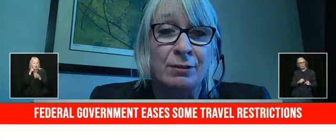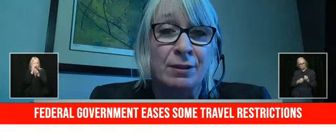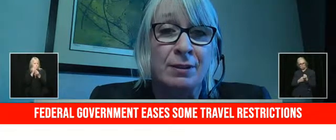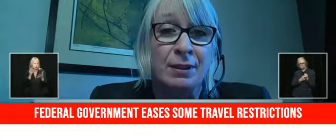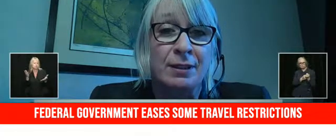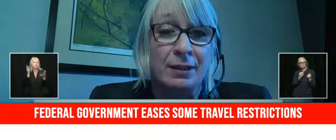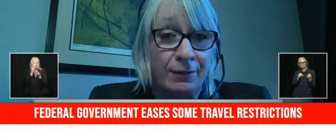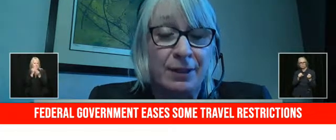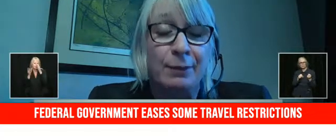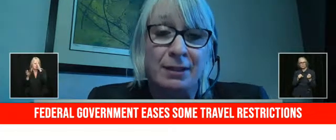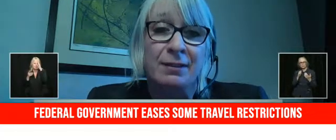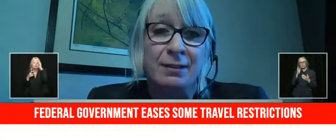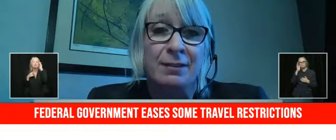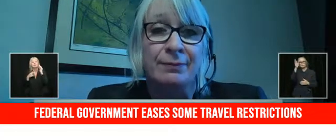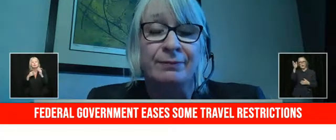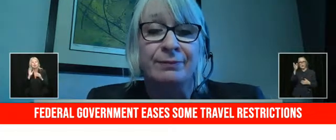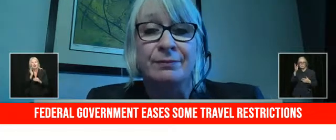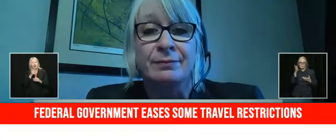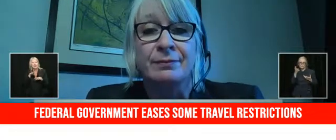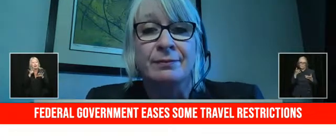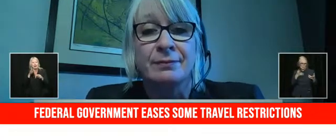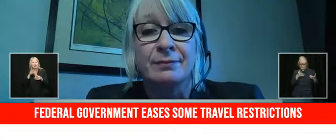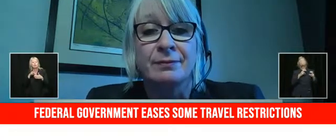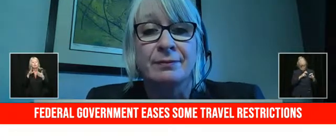start to deliver some results.